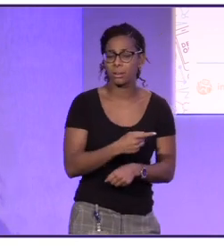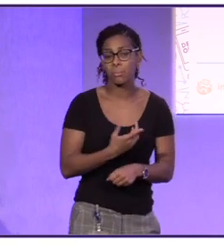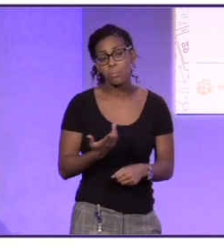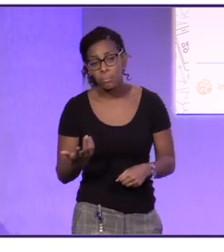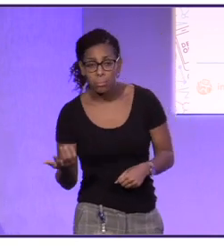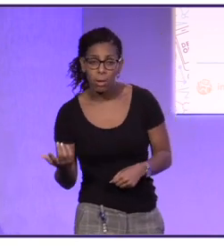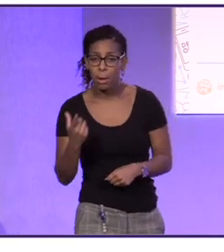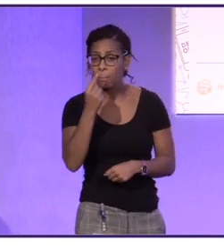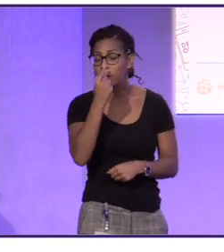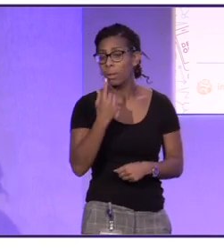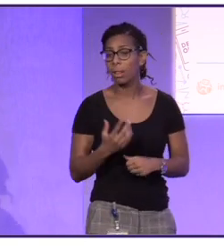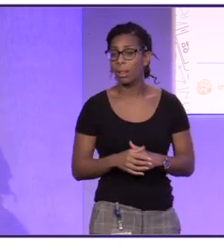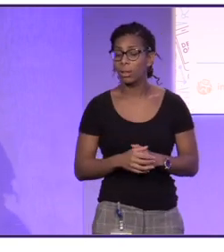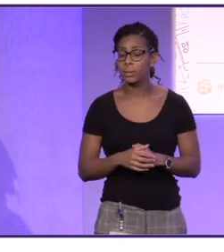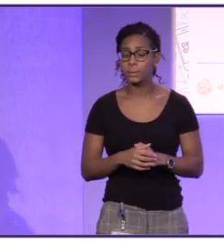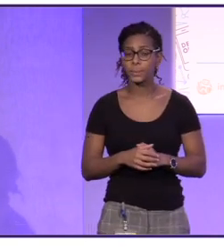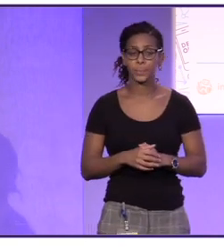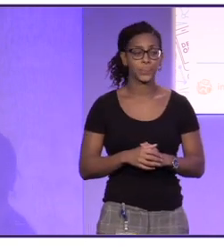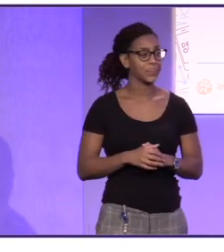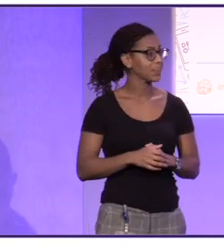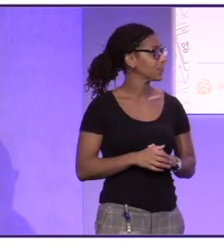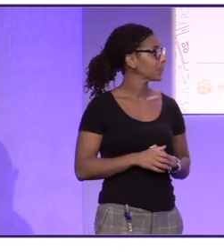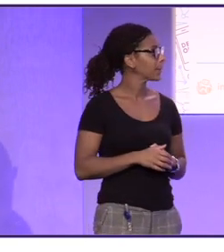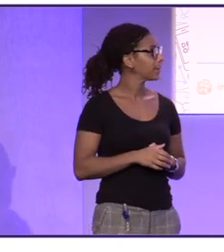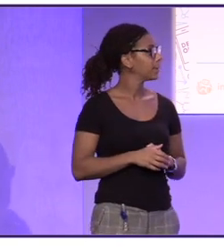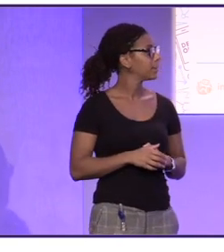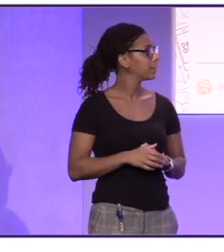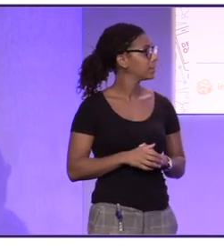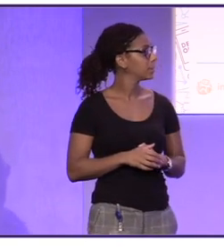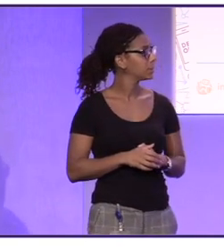Maybe. And maybe you shouldn't, because